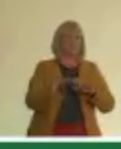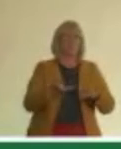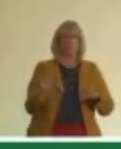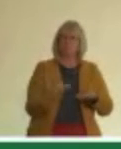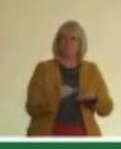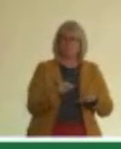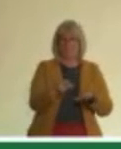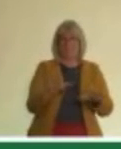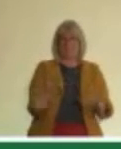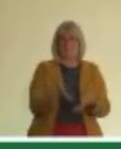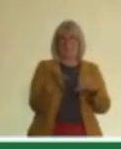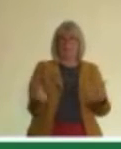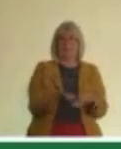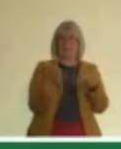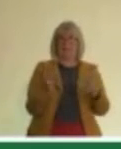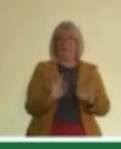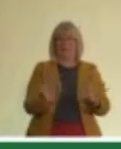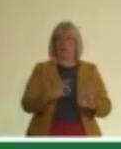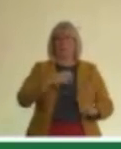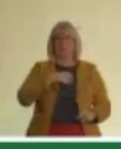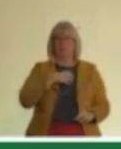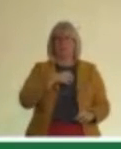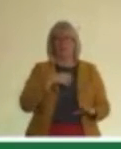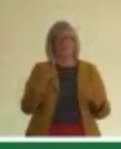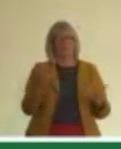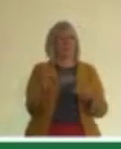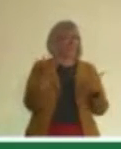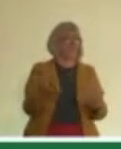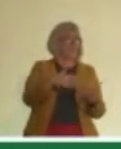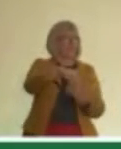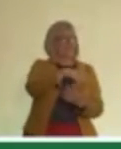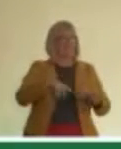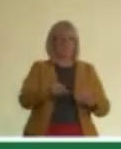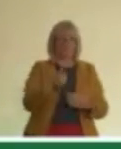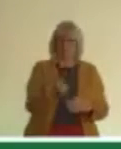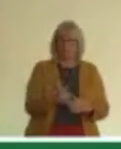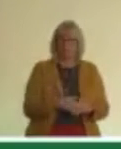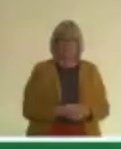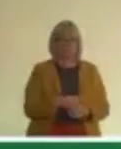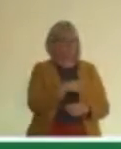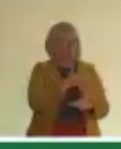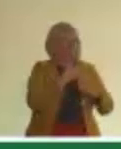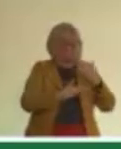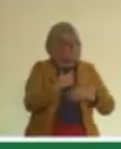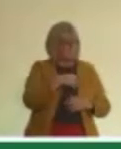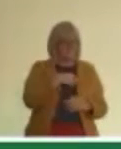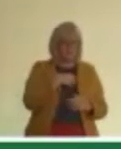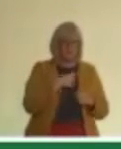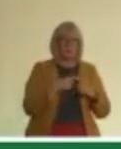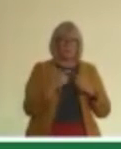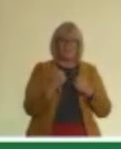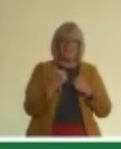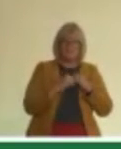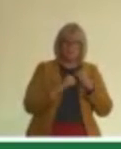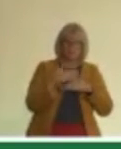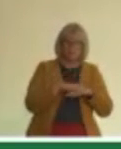playing without fear. When people tell us their fears about infrastructure, about housing, about jobs, They are